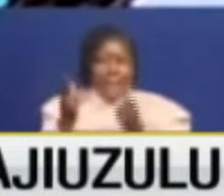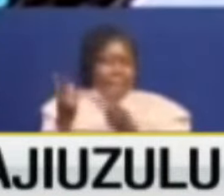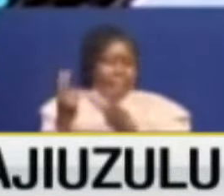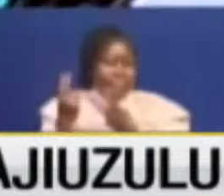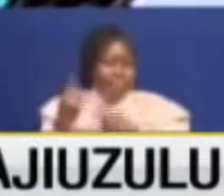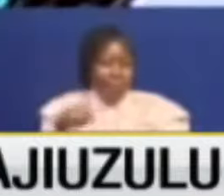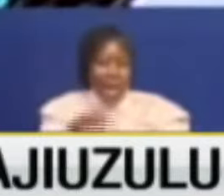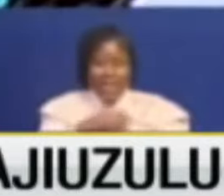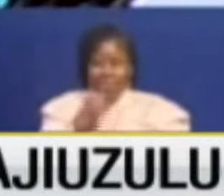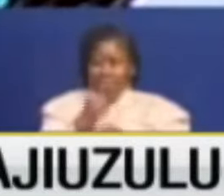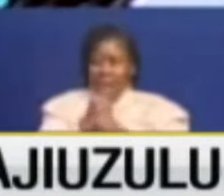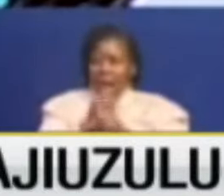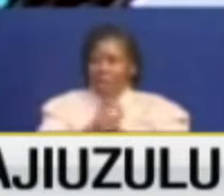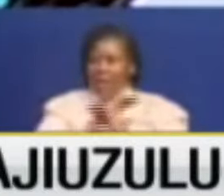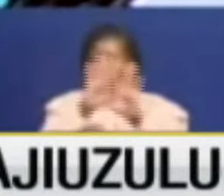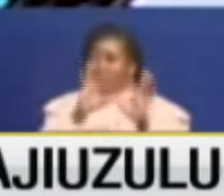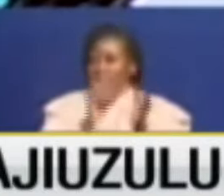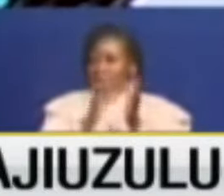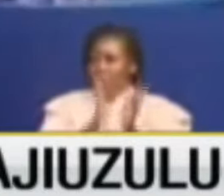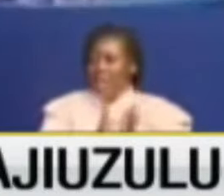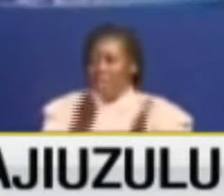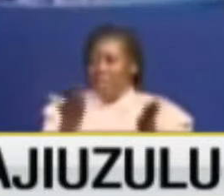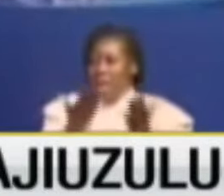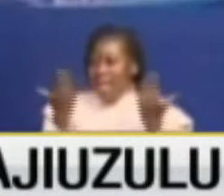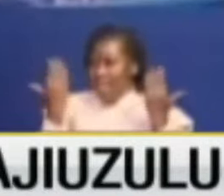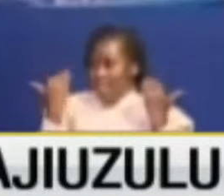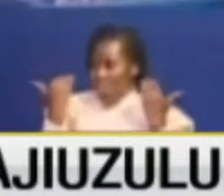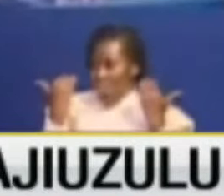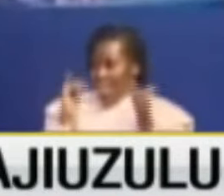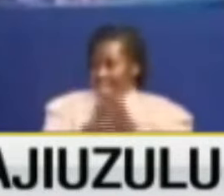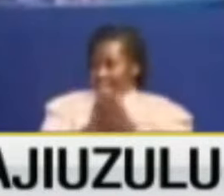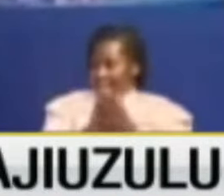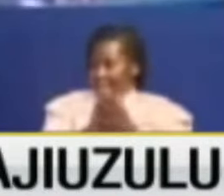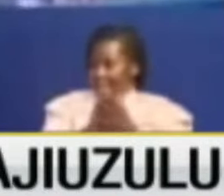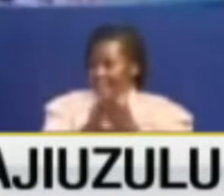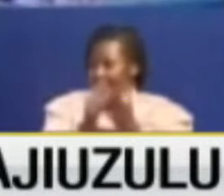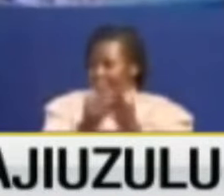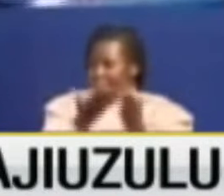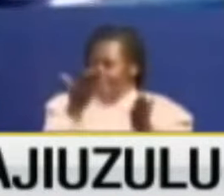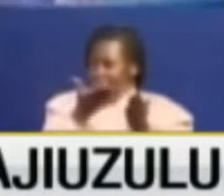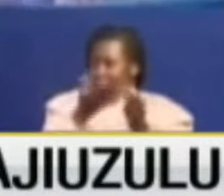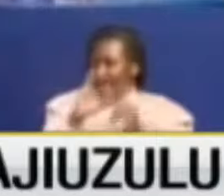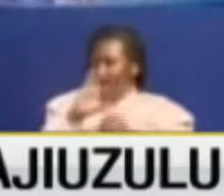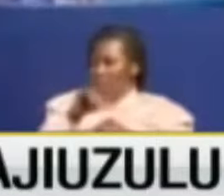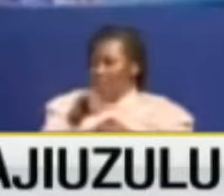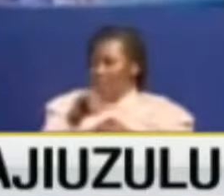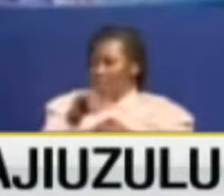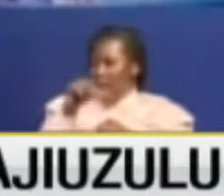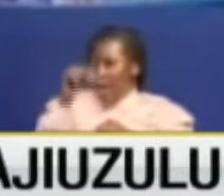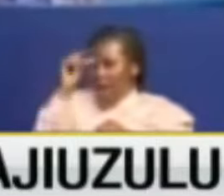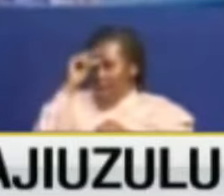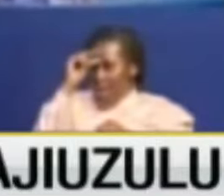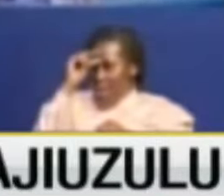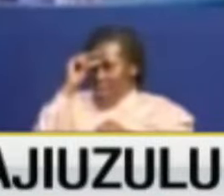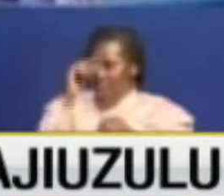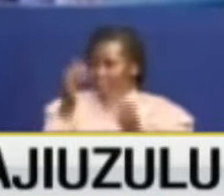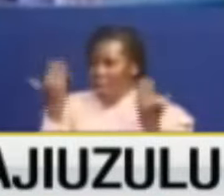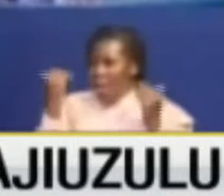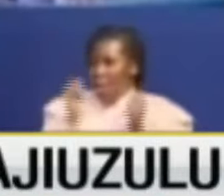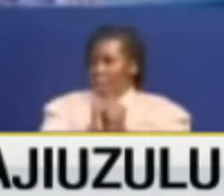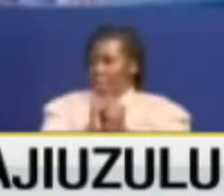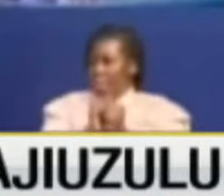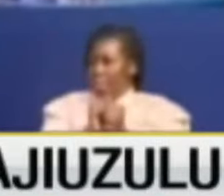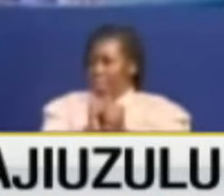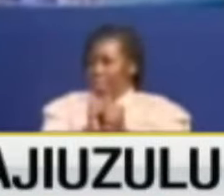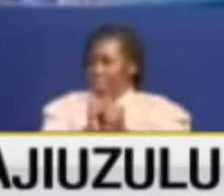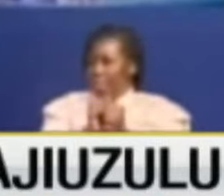us, to make it clear to the doctors in Meru that the compliance by the county government of Meru with their